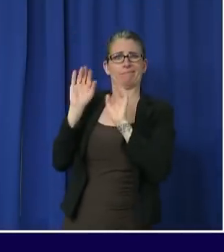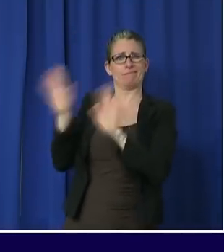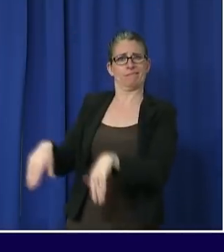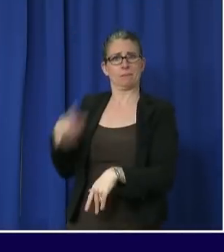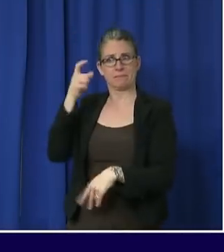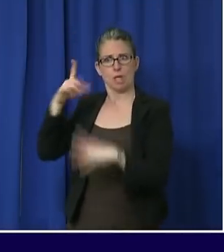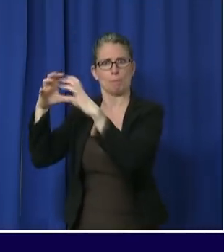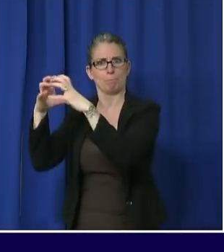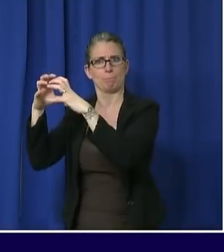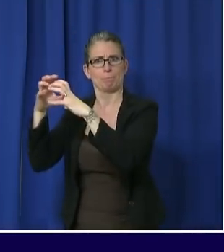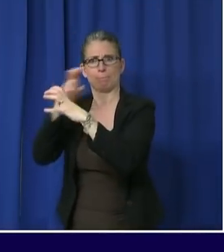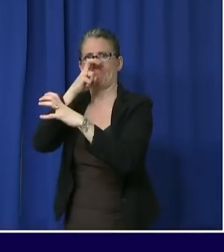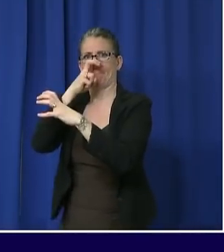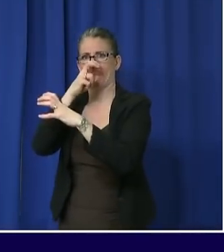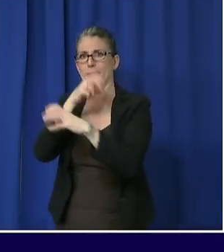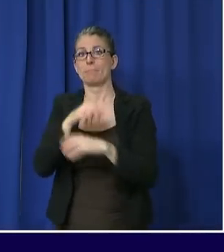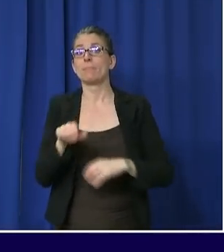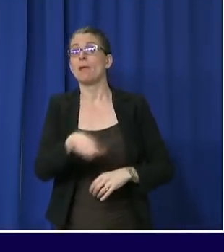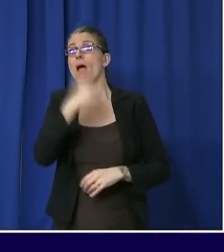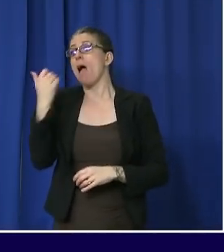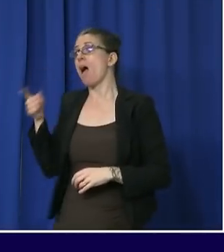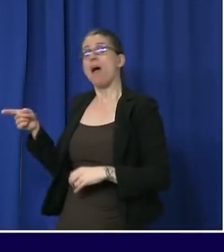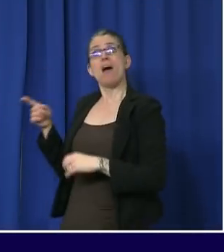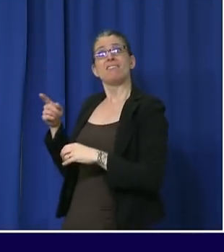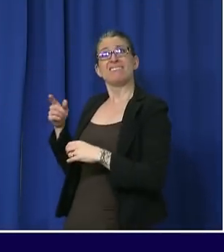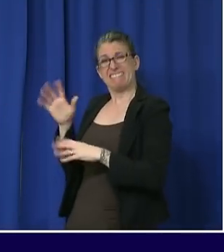the question, I think, is